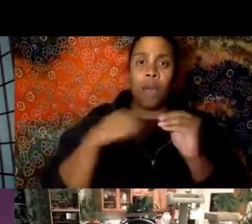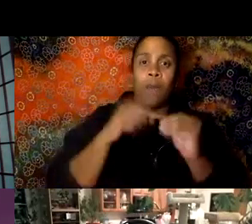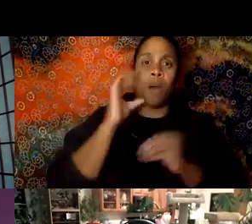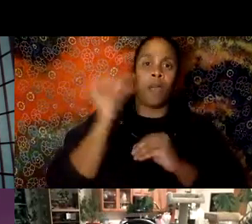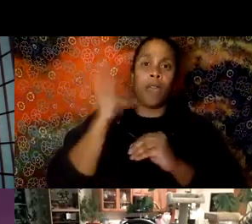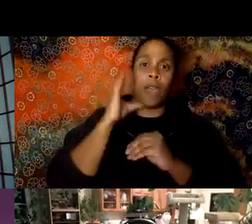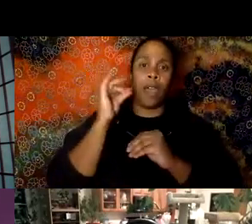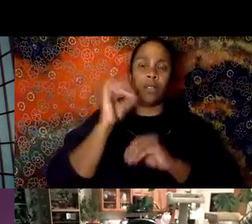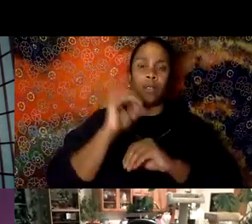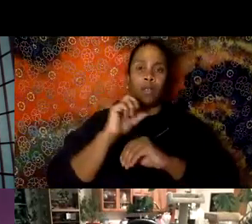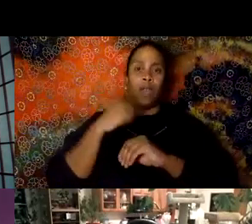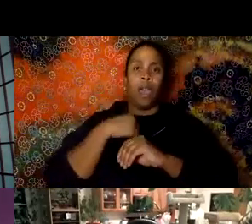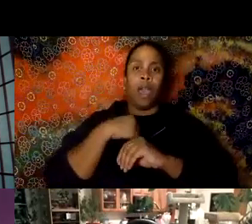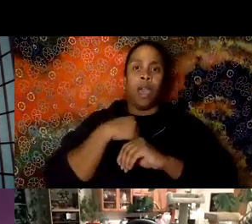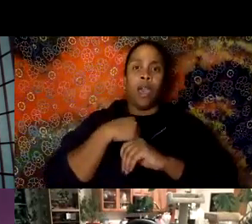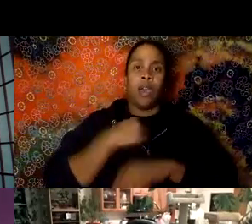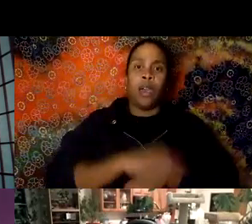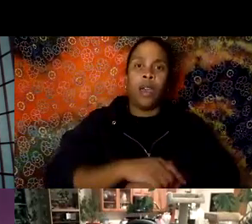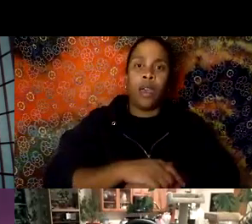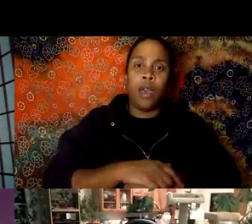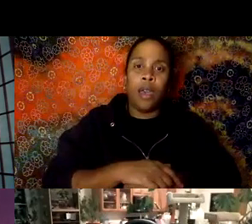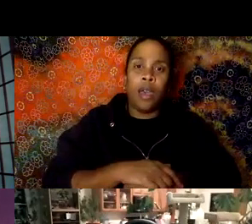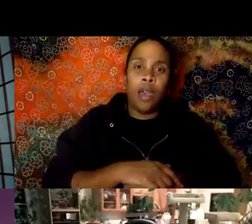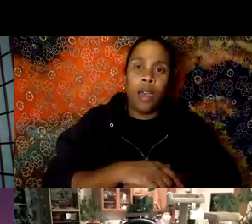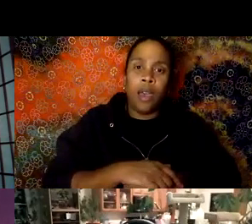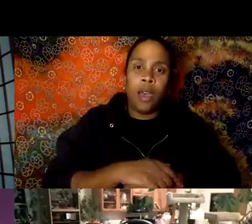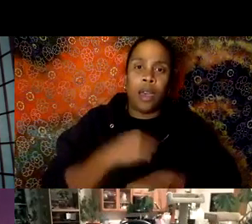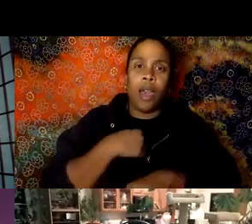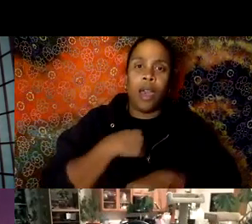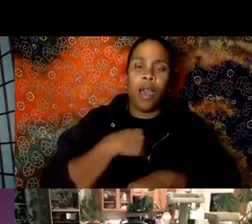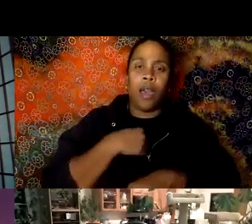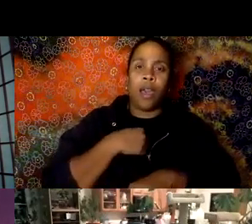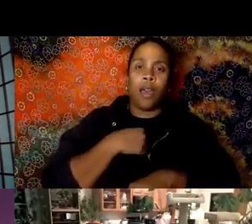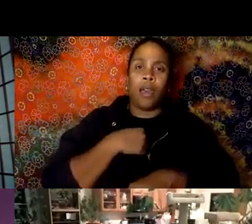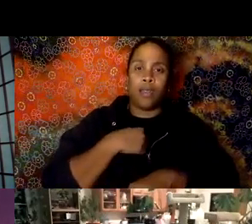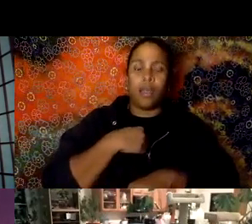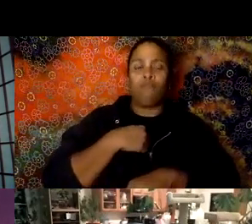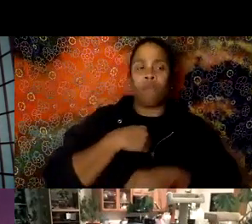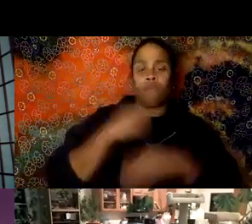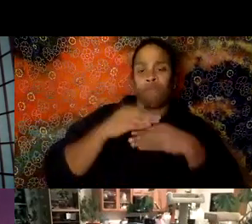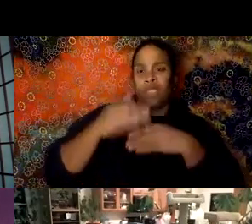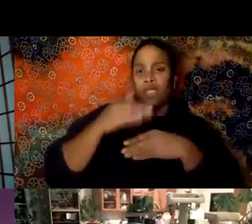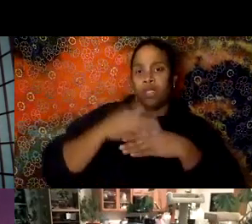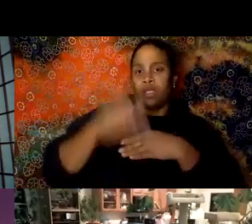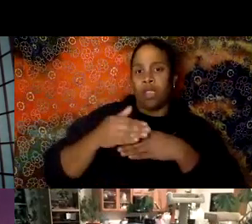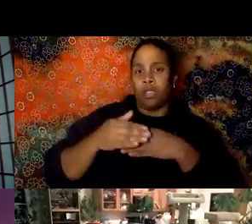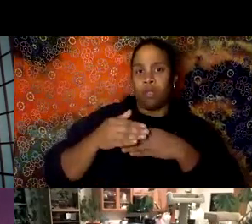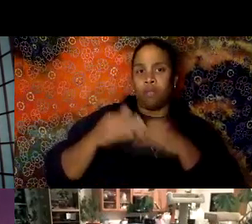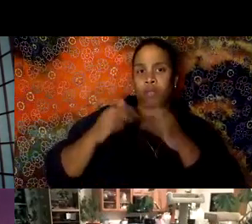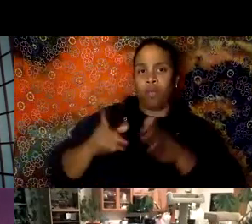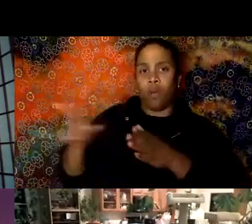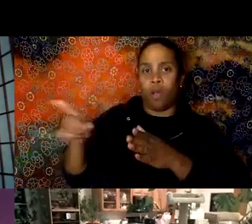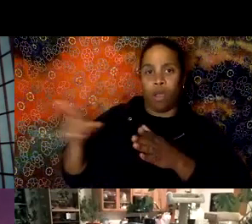I love the cat that Wyatt drew. There's a cat that lives next door to me at my girlfriend's house that is the dog